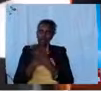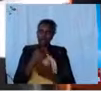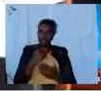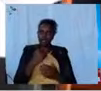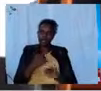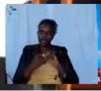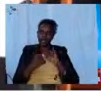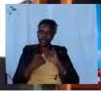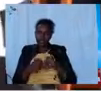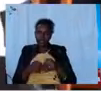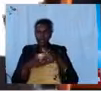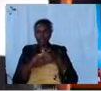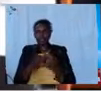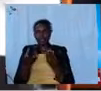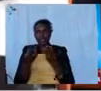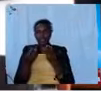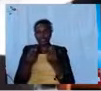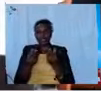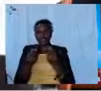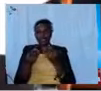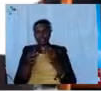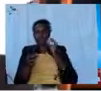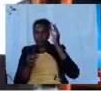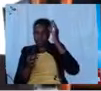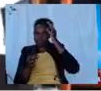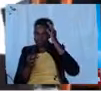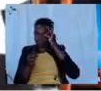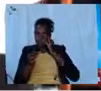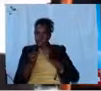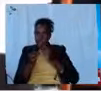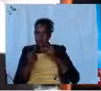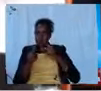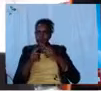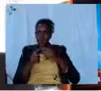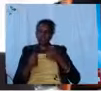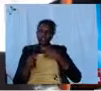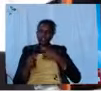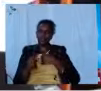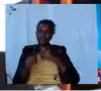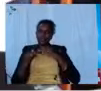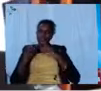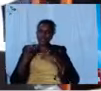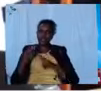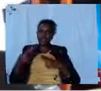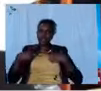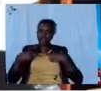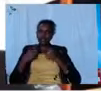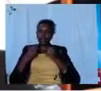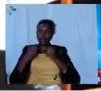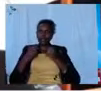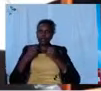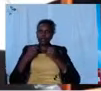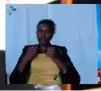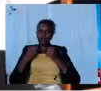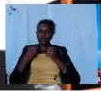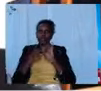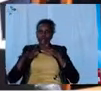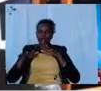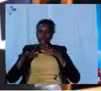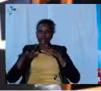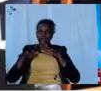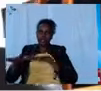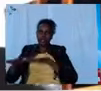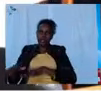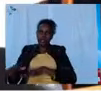cleansing blood, just in simple faith to plunge me near the